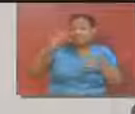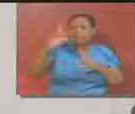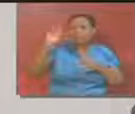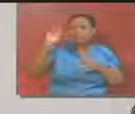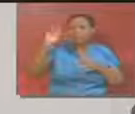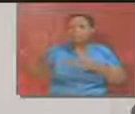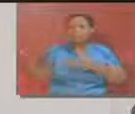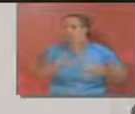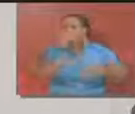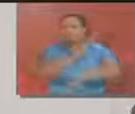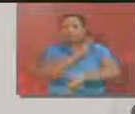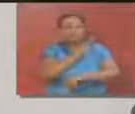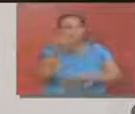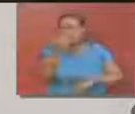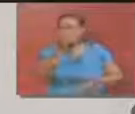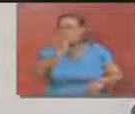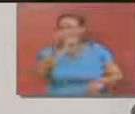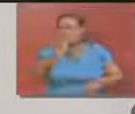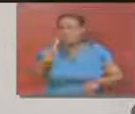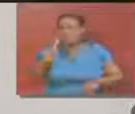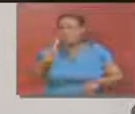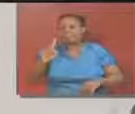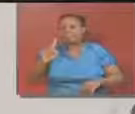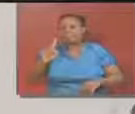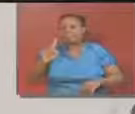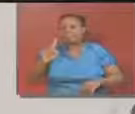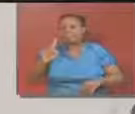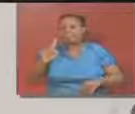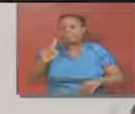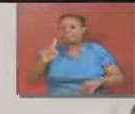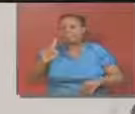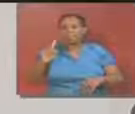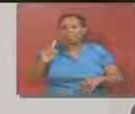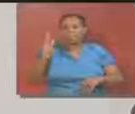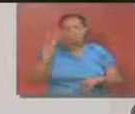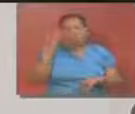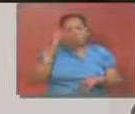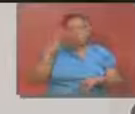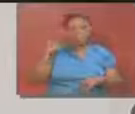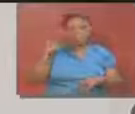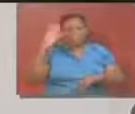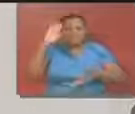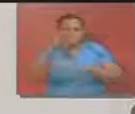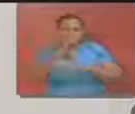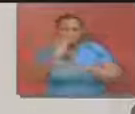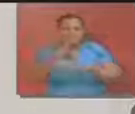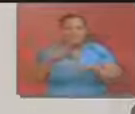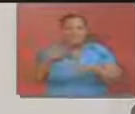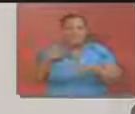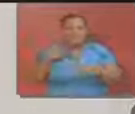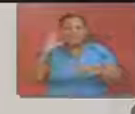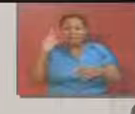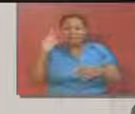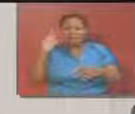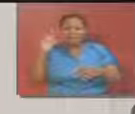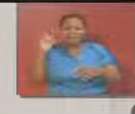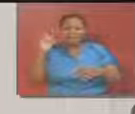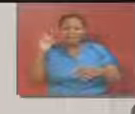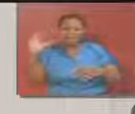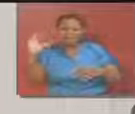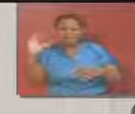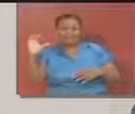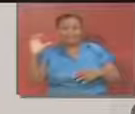them, to acknowledge that this might be messy and I want to make sure I refer that child right away, or I manage that child right